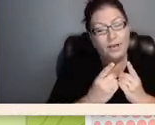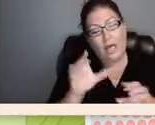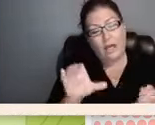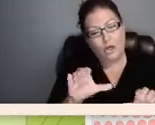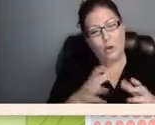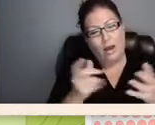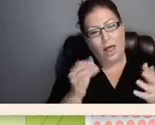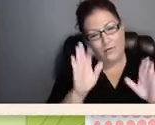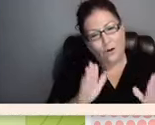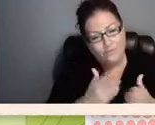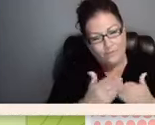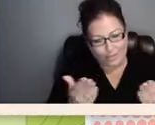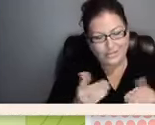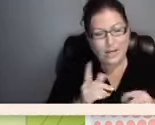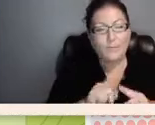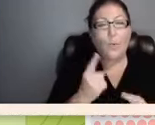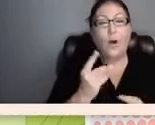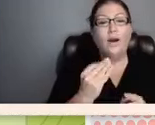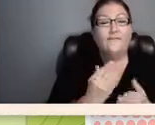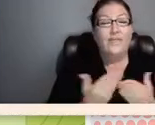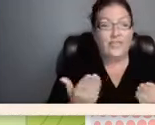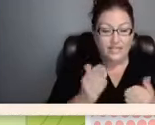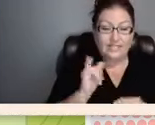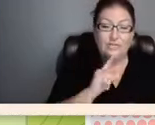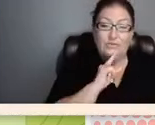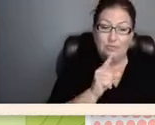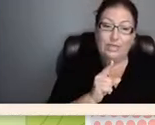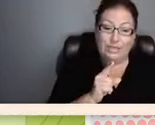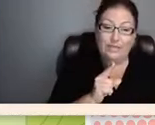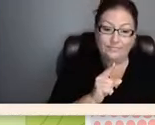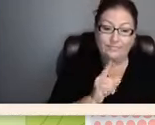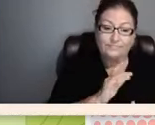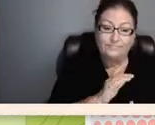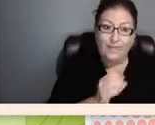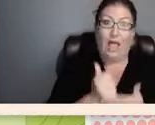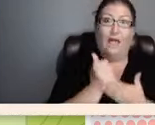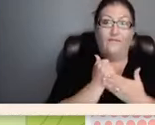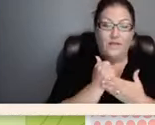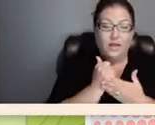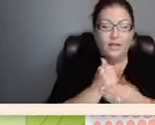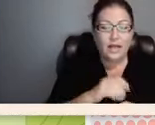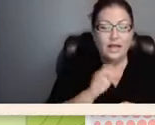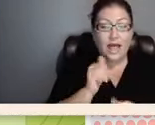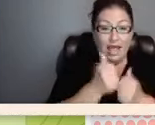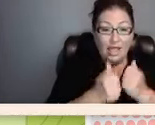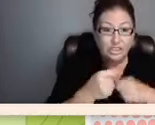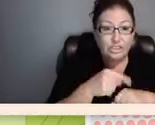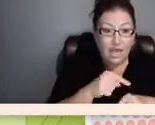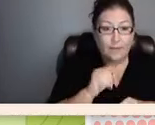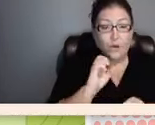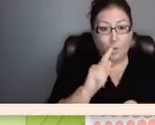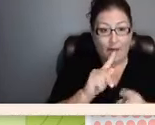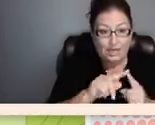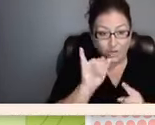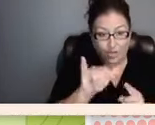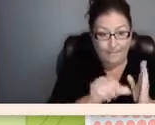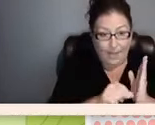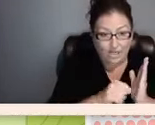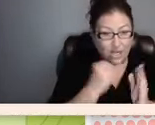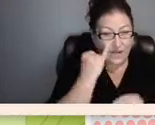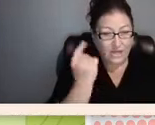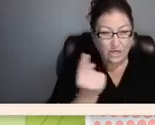wonderful things, but one of the things that's really helpful is each time you come back to the page, if there's something that's